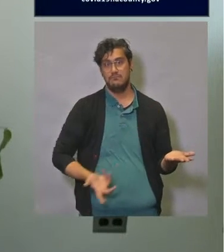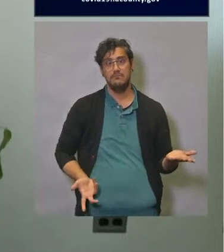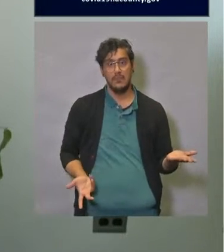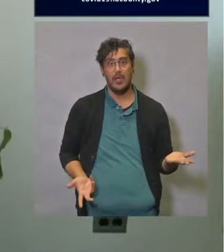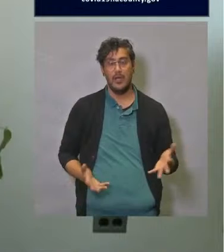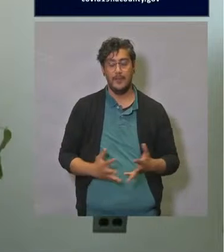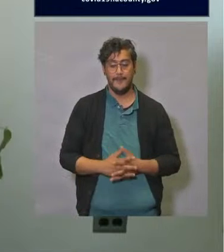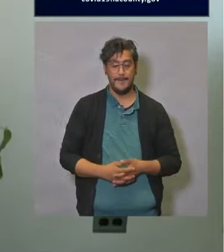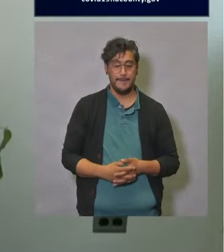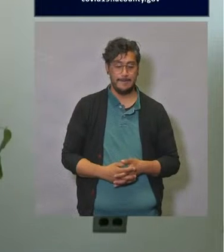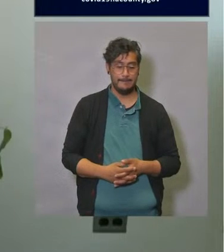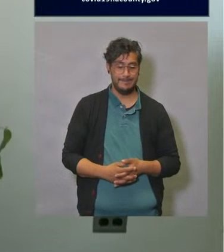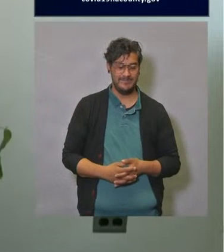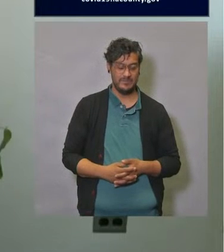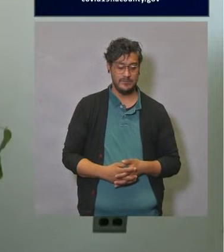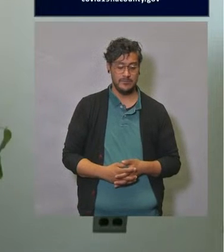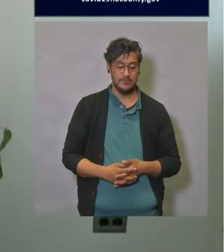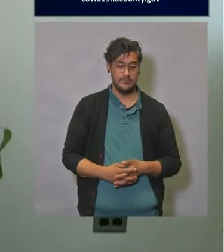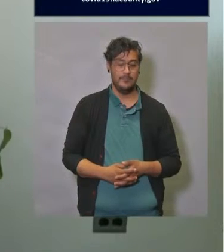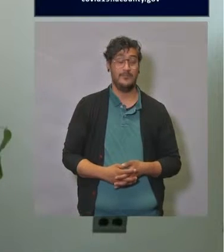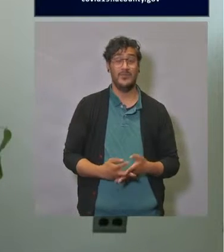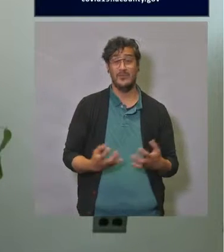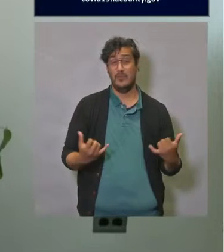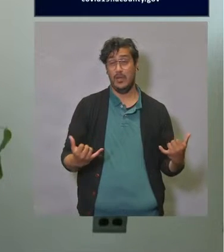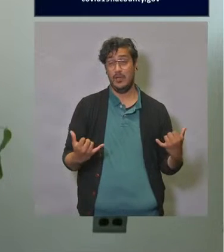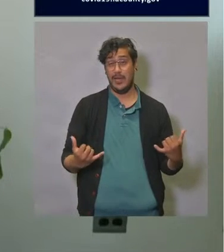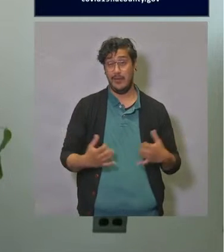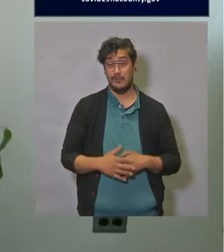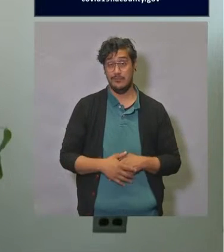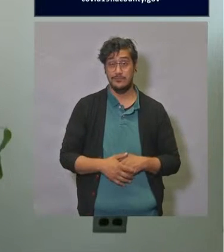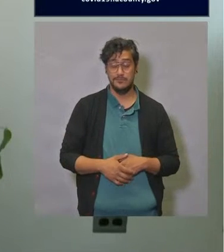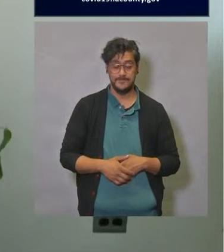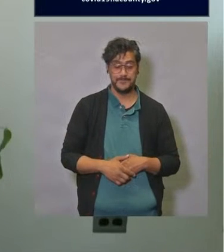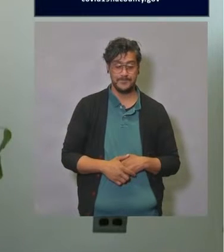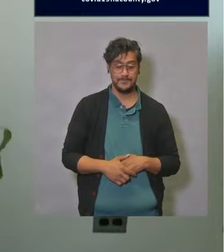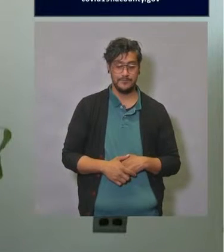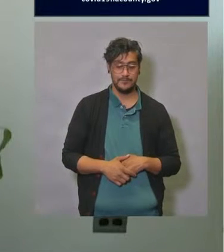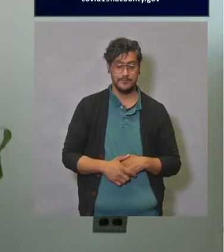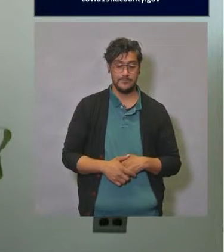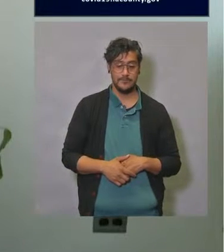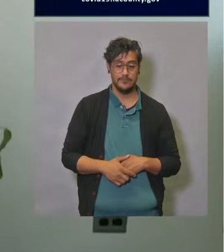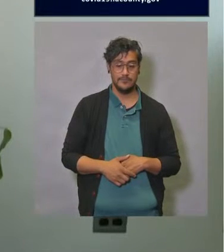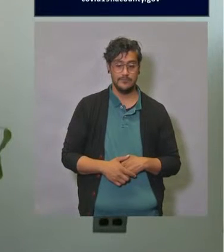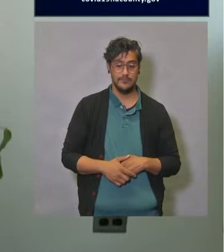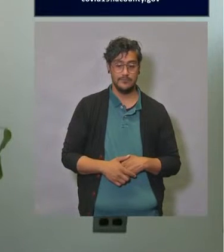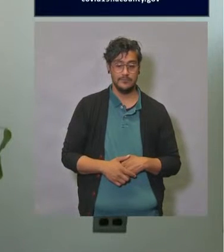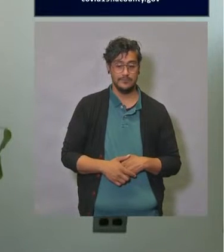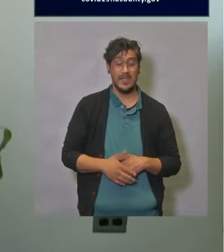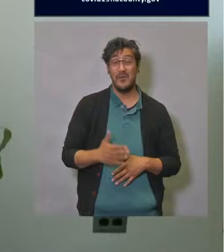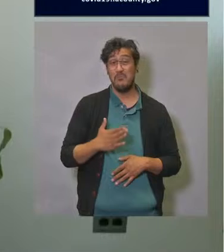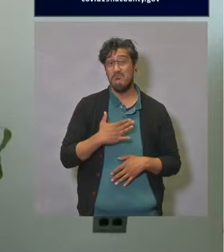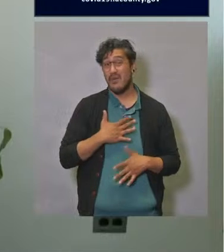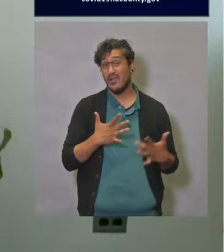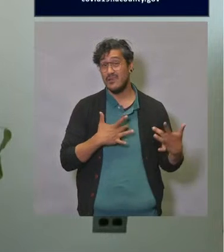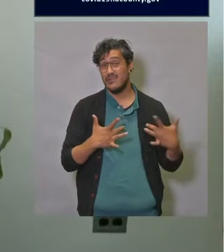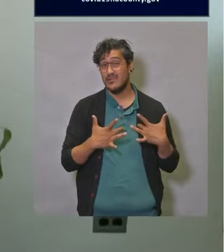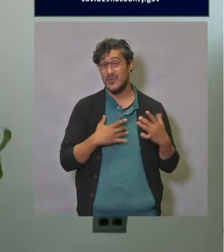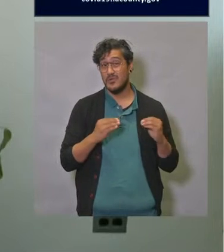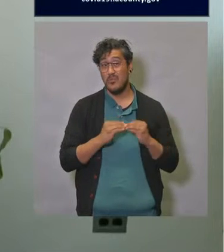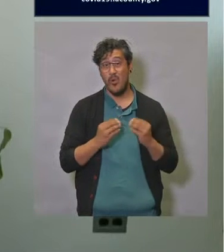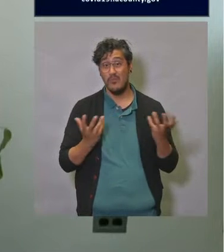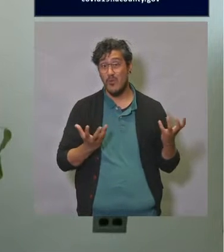And at this moment in time, what I really want to more worry about is that, people need